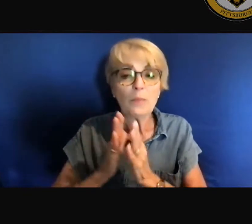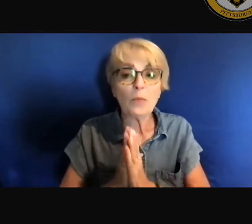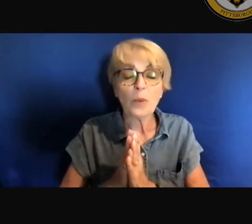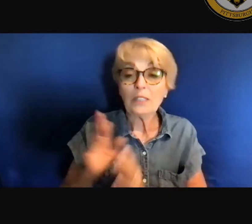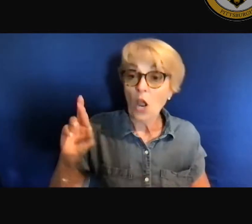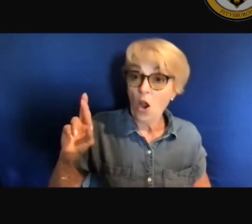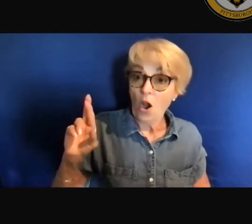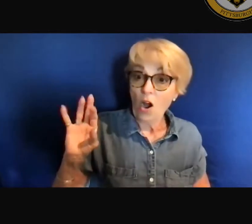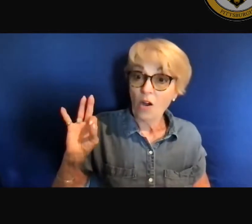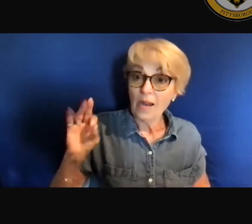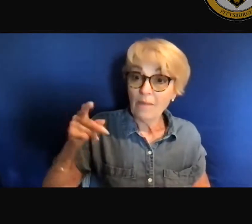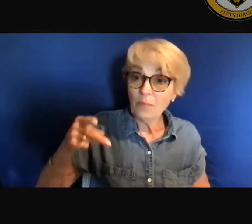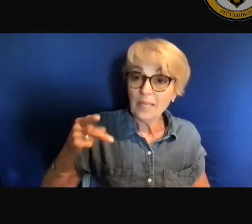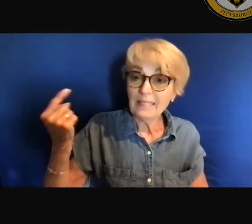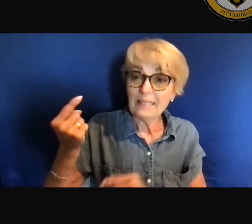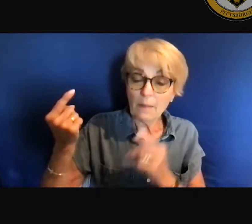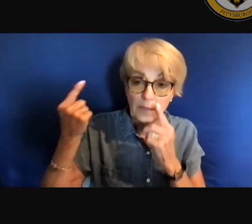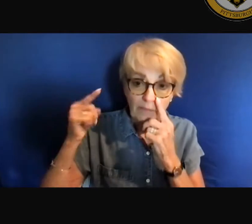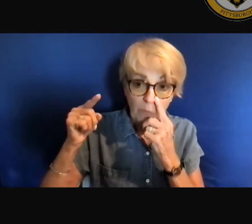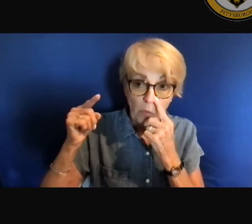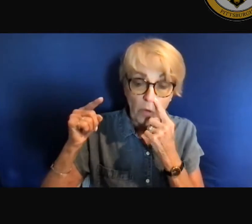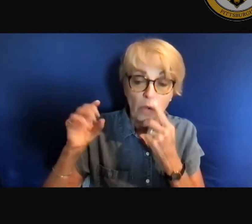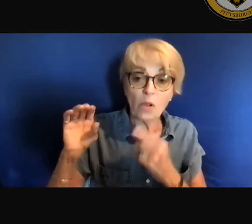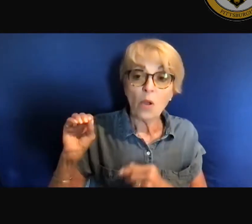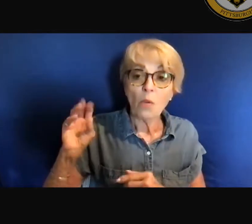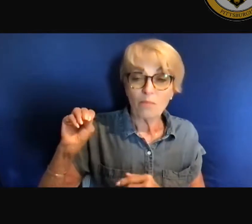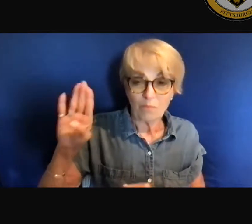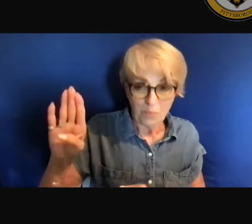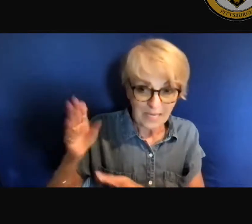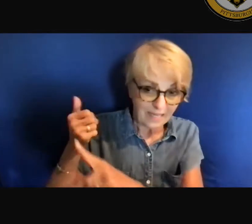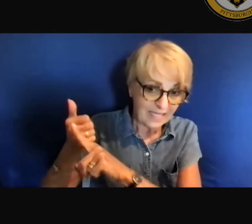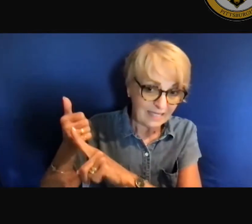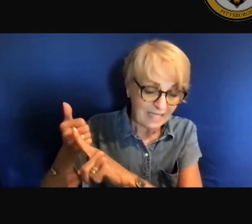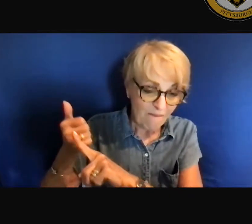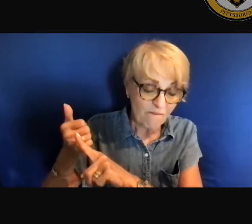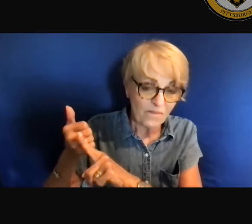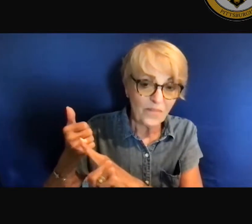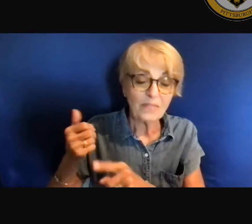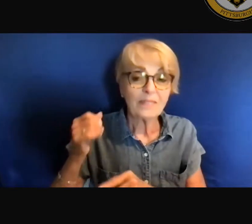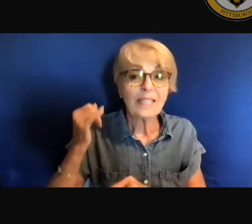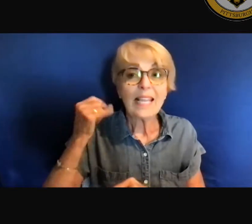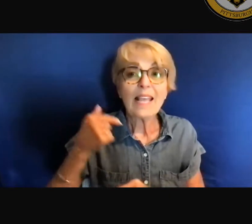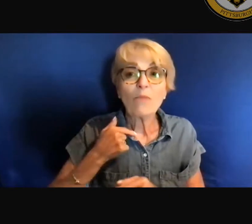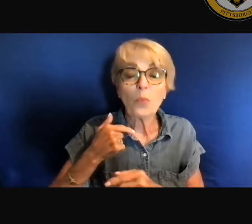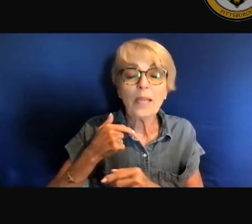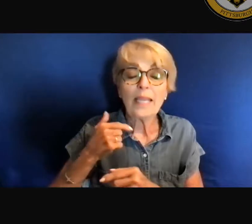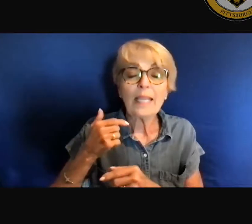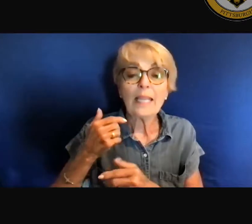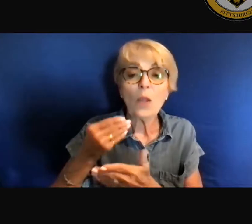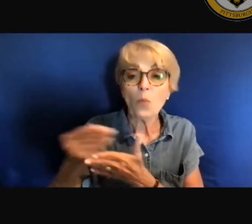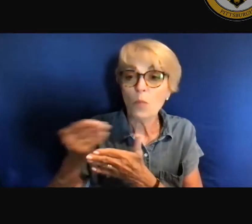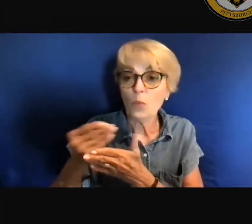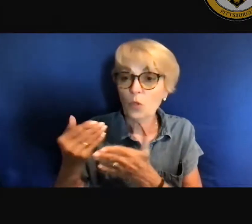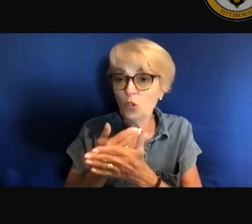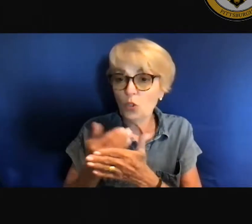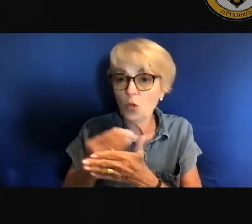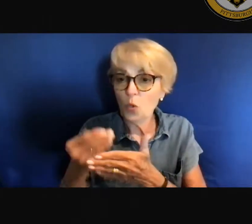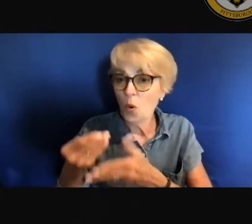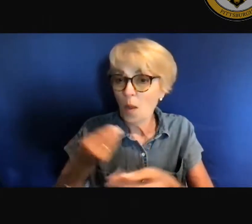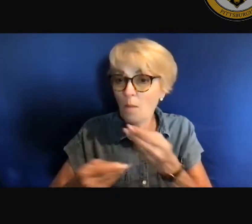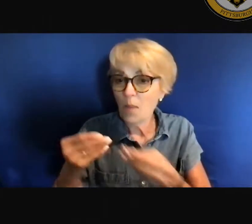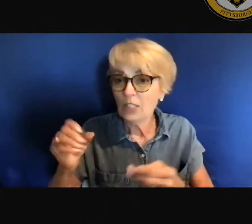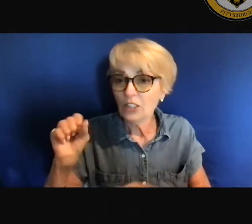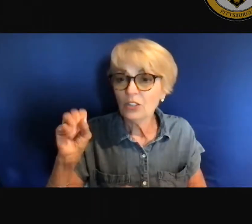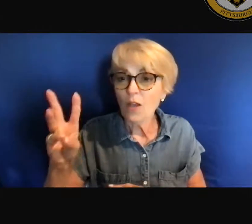was something for the Office of Management and Budget itself, if we were procuring new budget software, grants